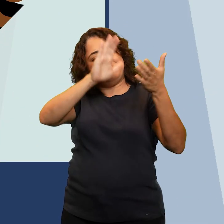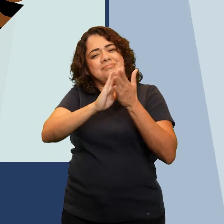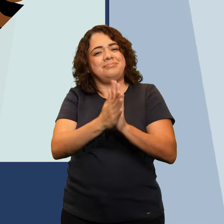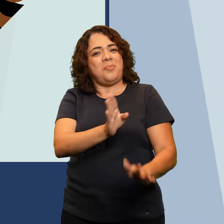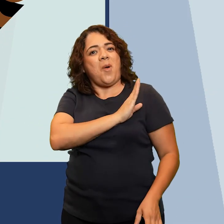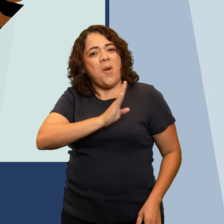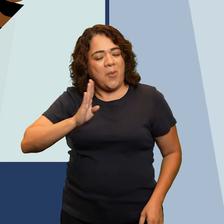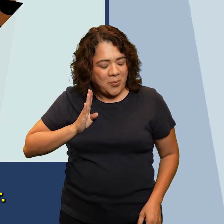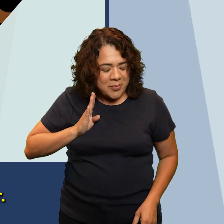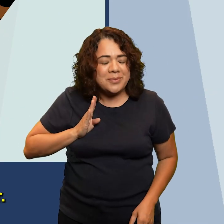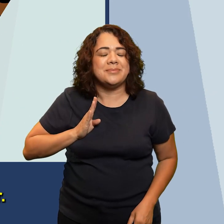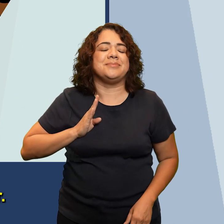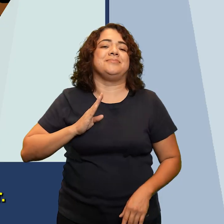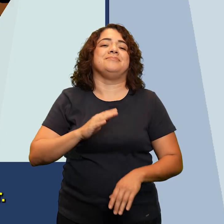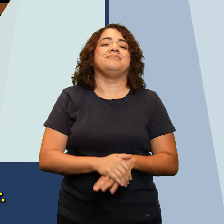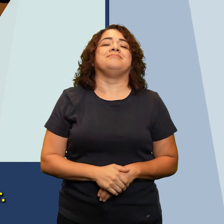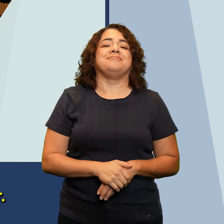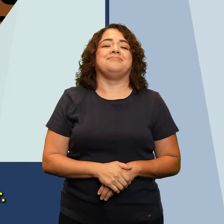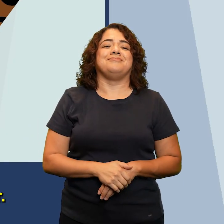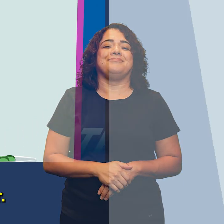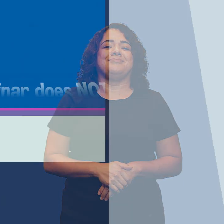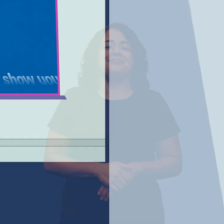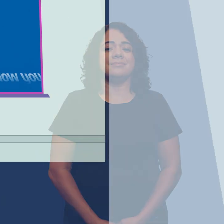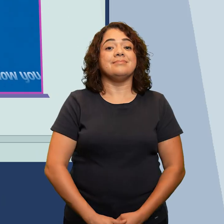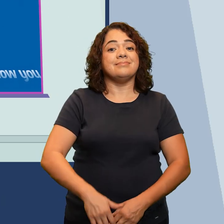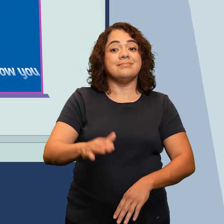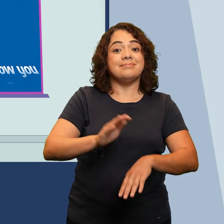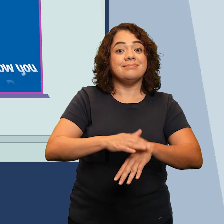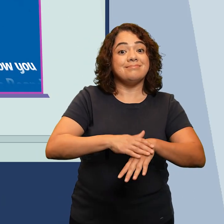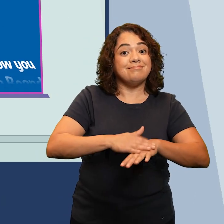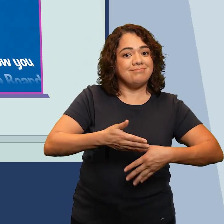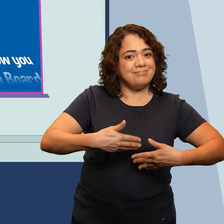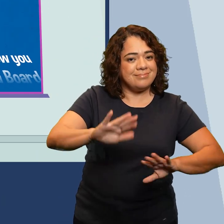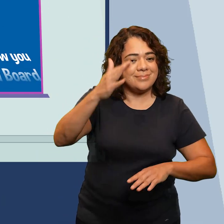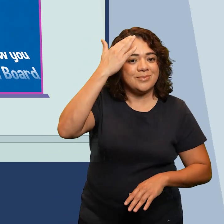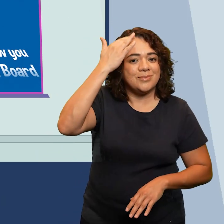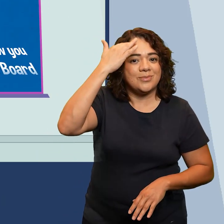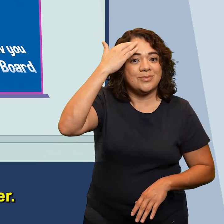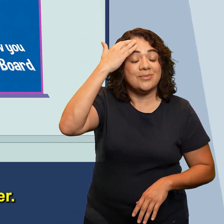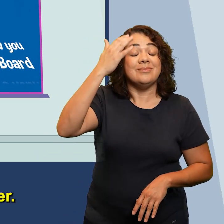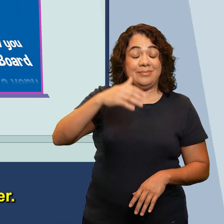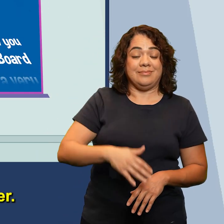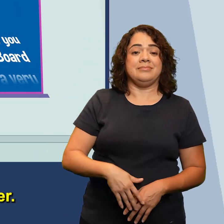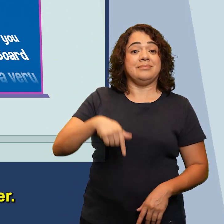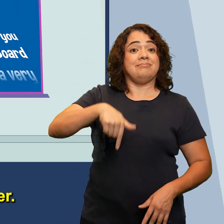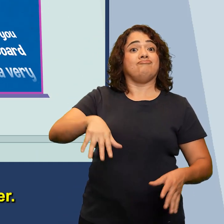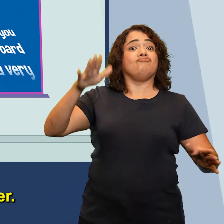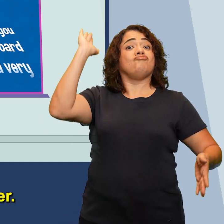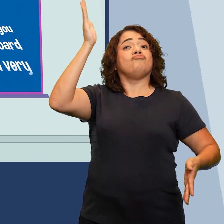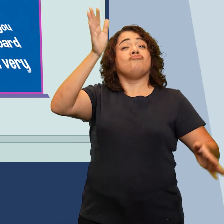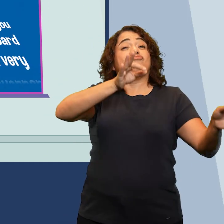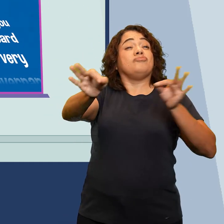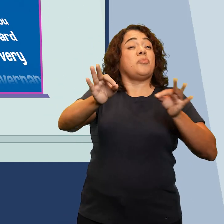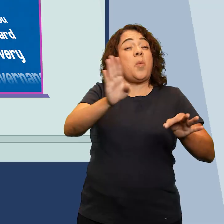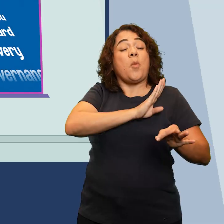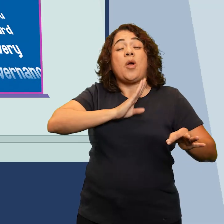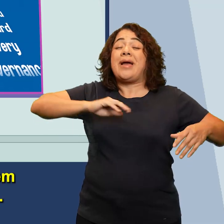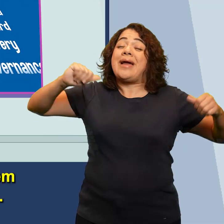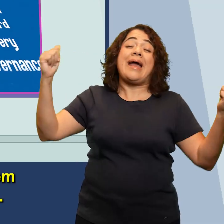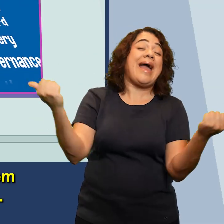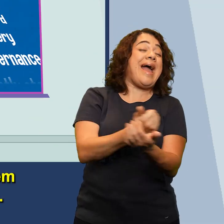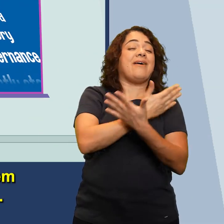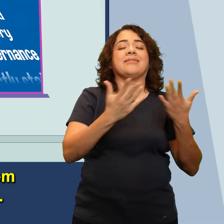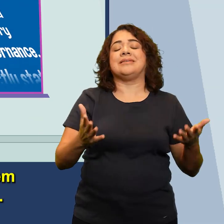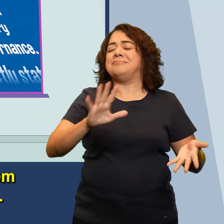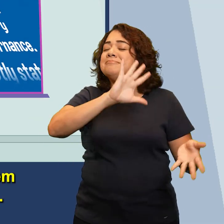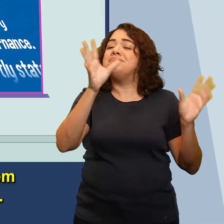being a board member. After this quick disclaimer. The following seminar does not show you all you need to know about being a board member. It is a basic overview of a